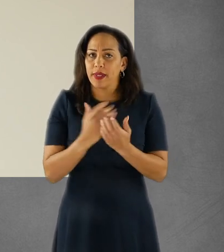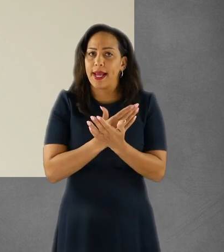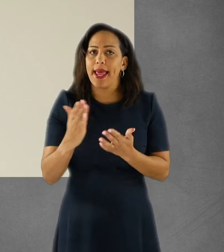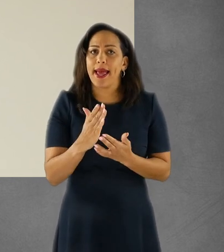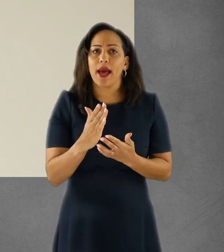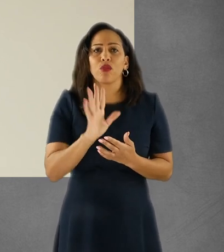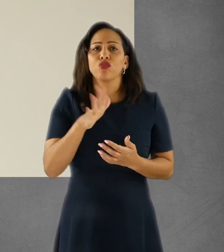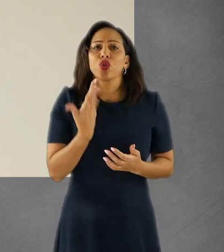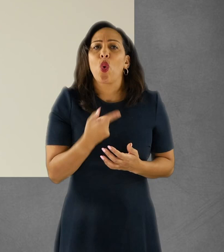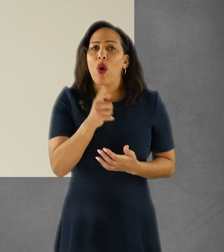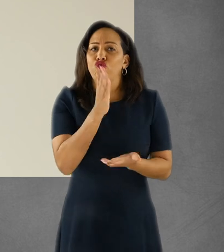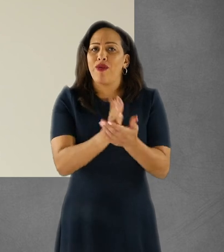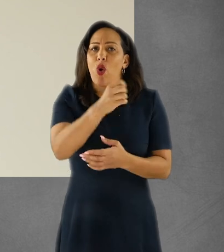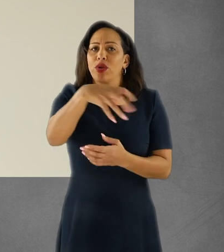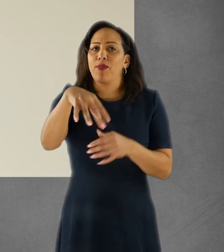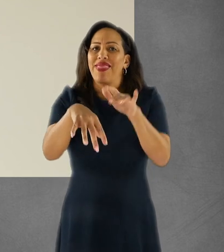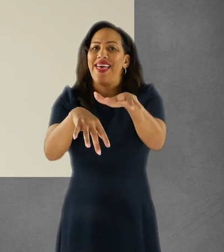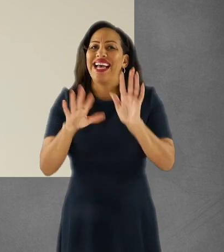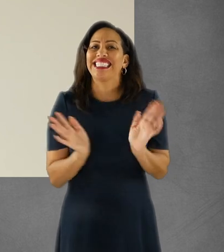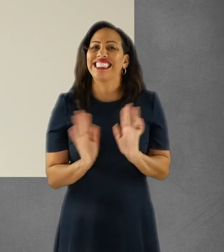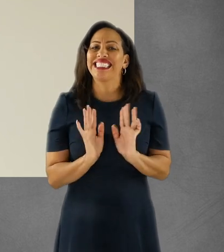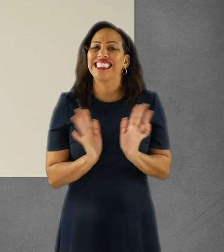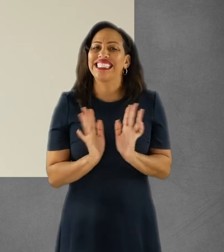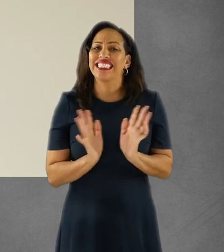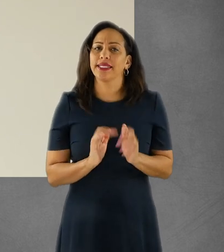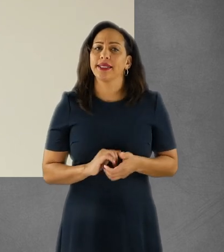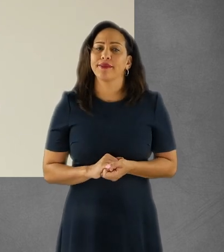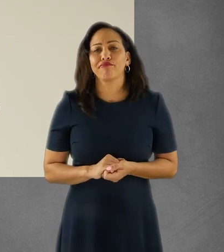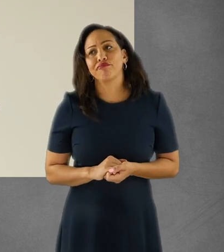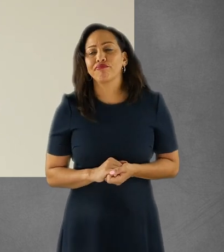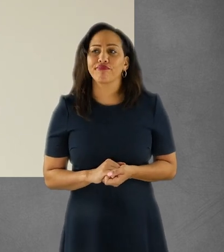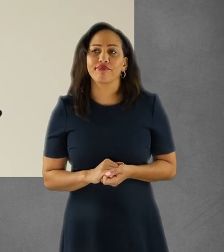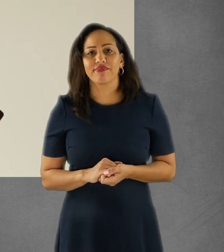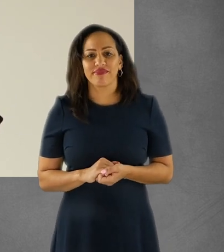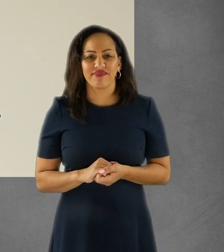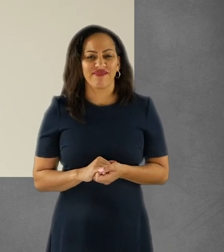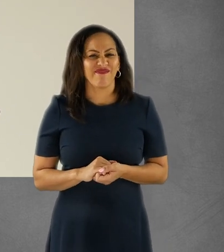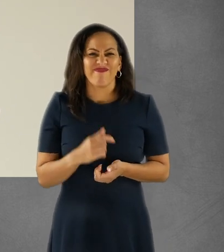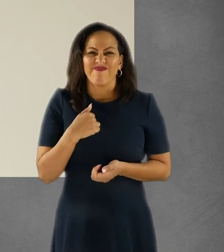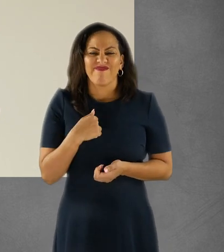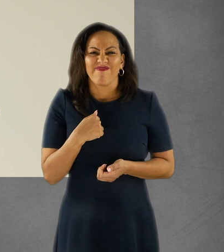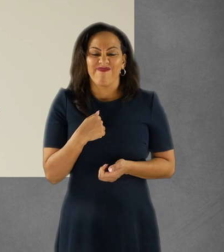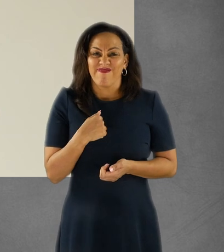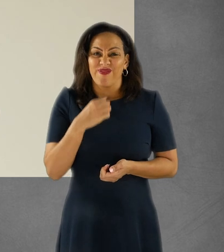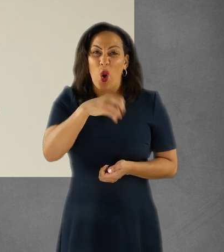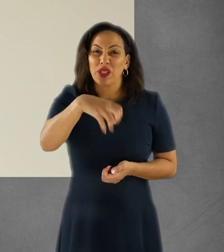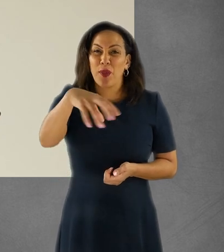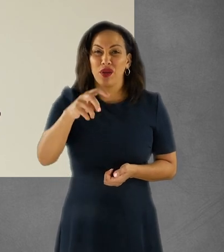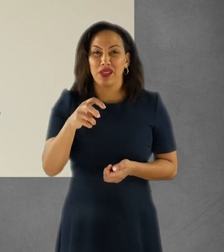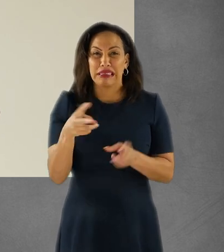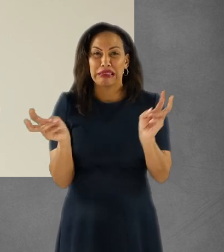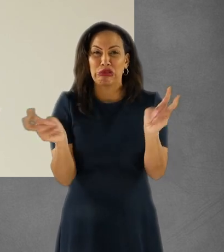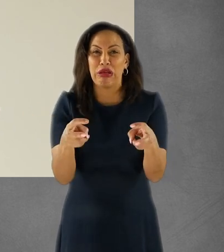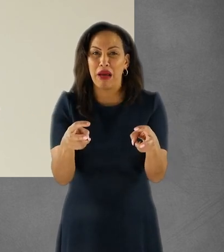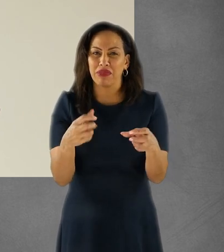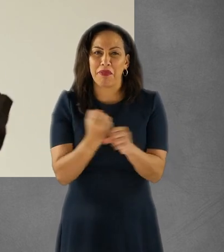only want to do it if there's no real octopus. We don't want to, octopus in captivity kind of makes me a